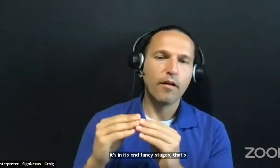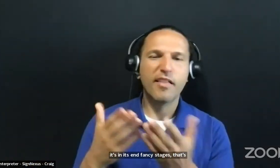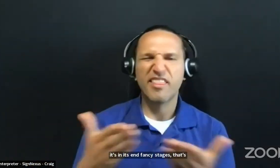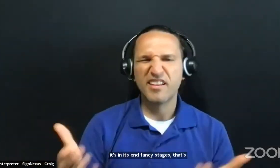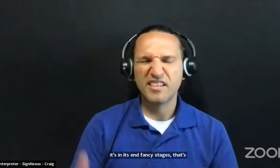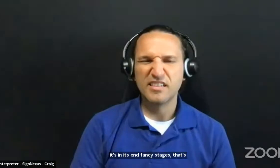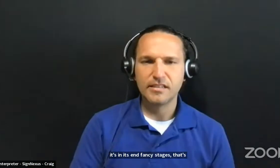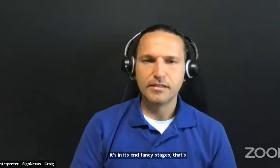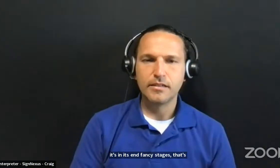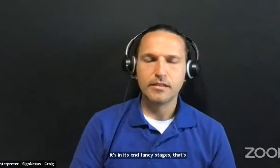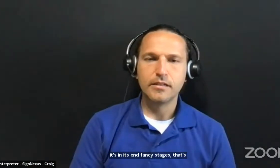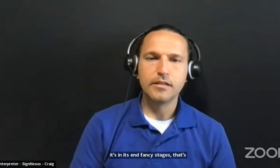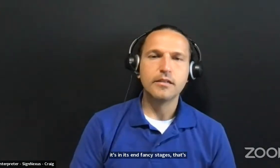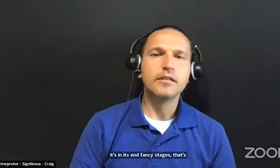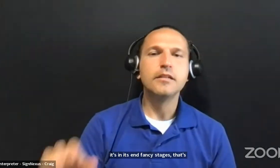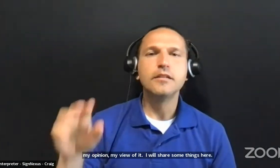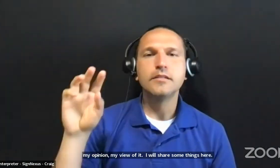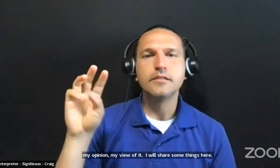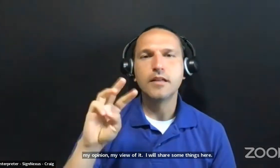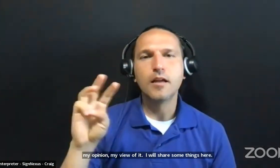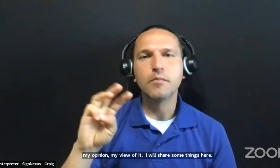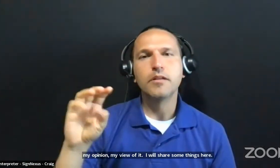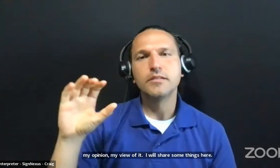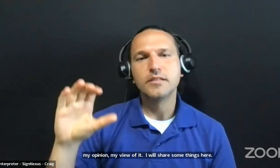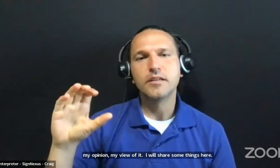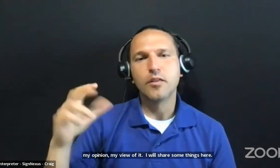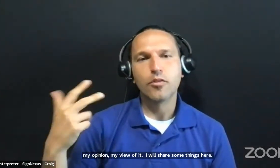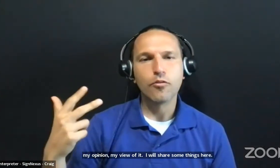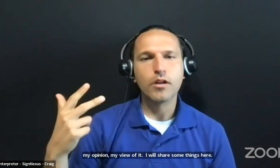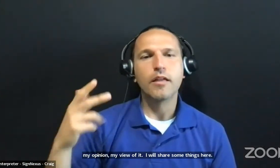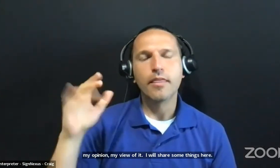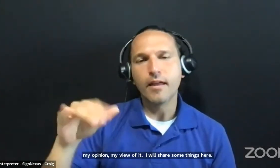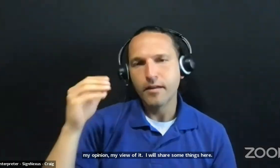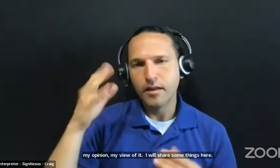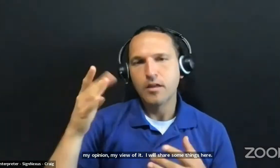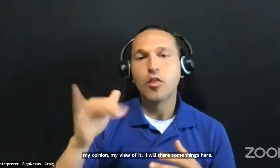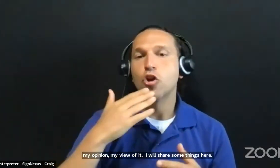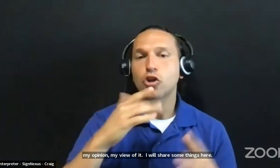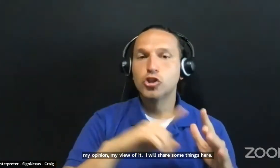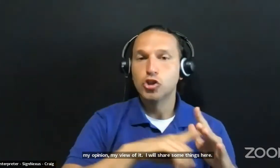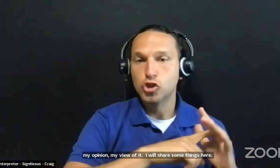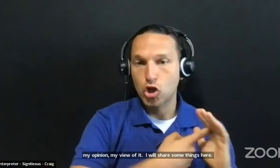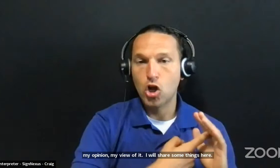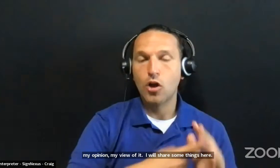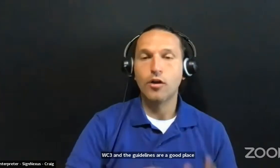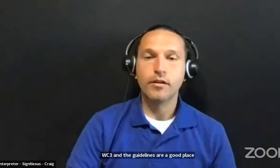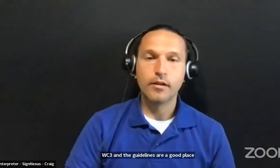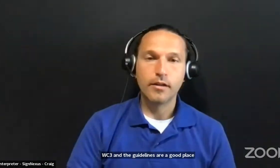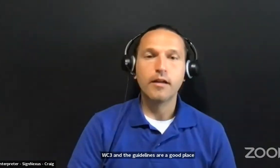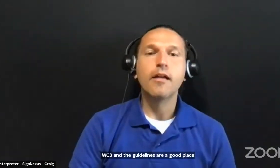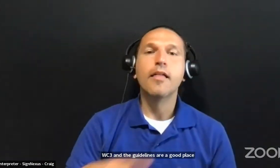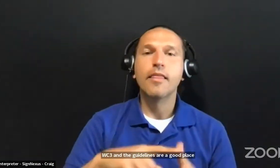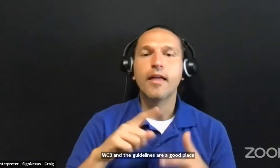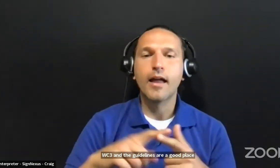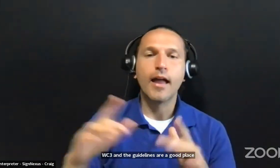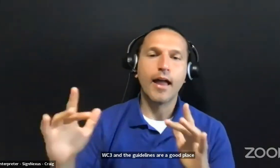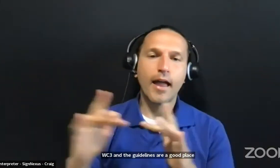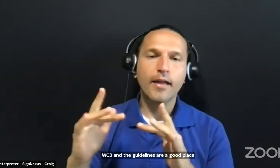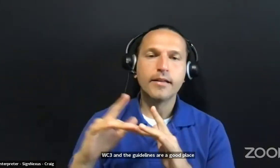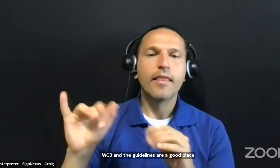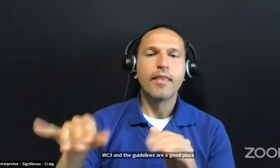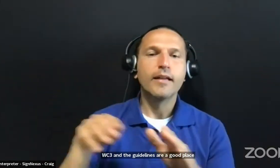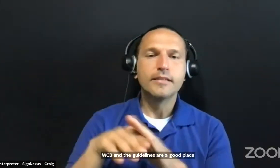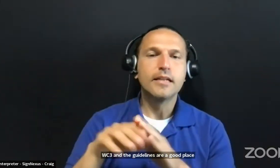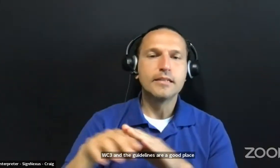So W3C and the Web Content Accessibility Guidelines are a good place to start. Then you might want to reach out to some